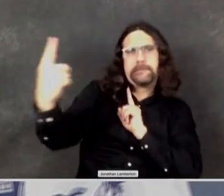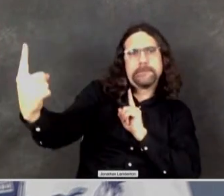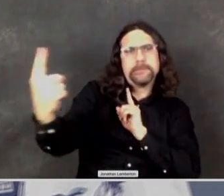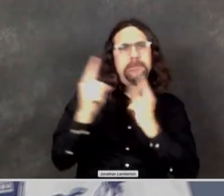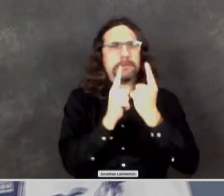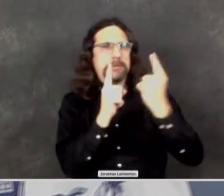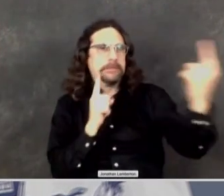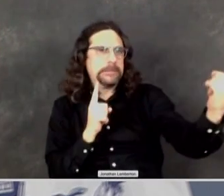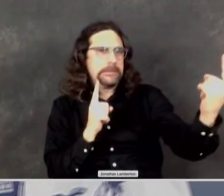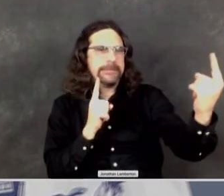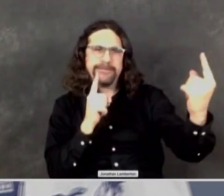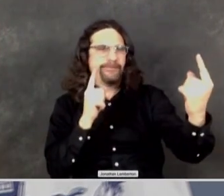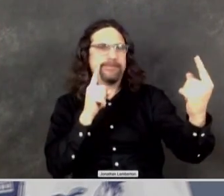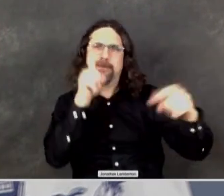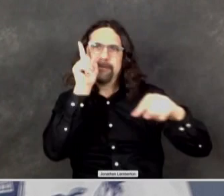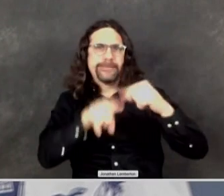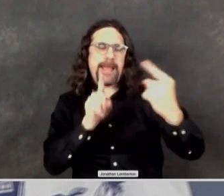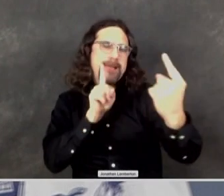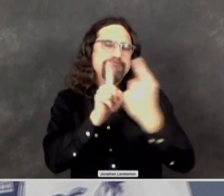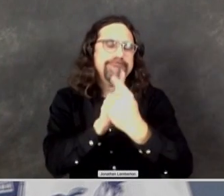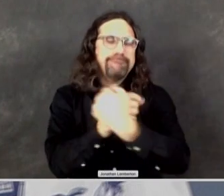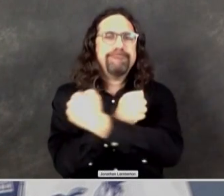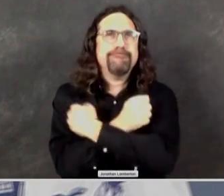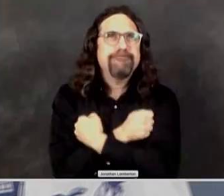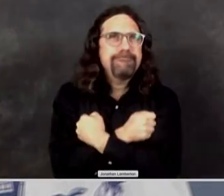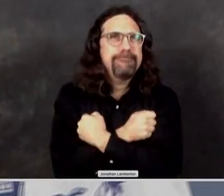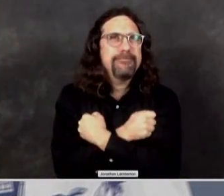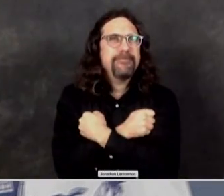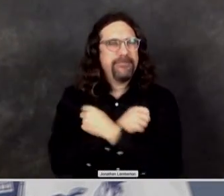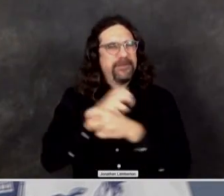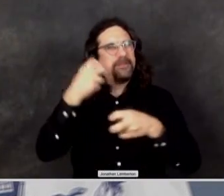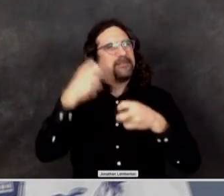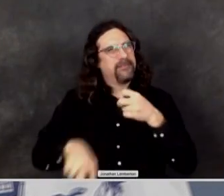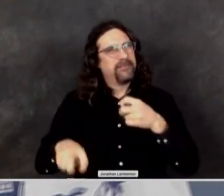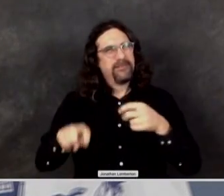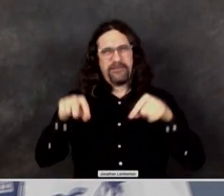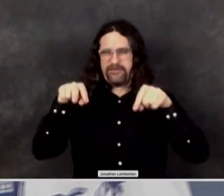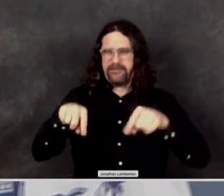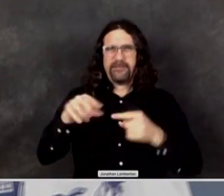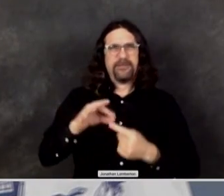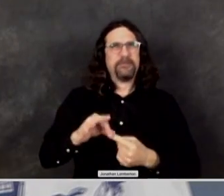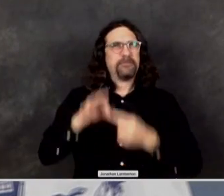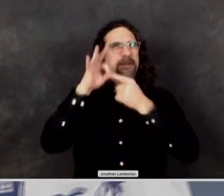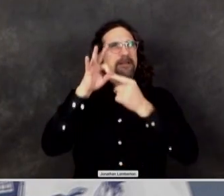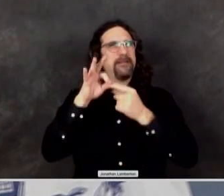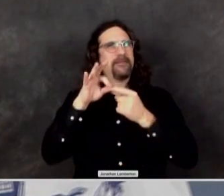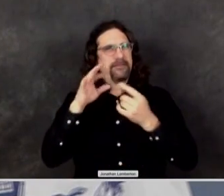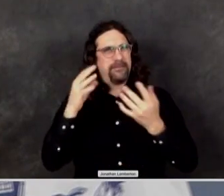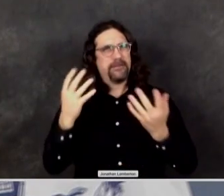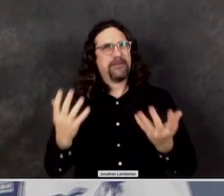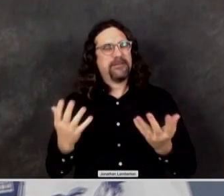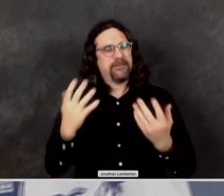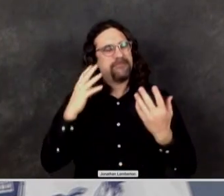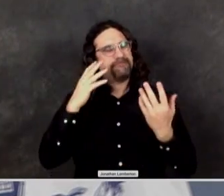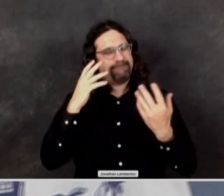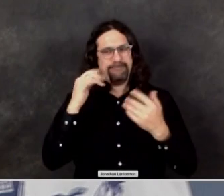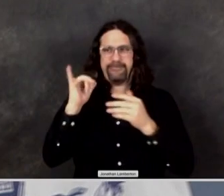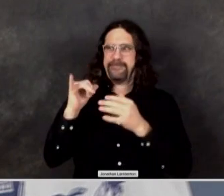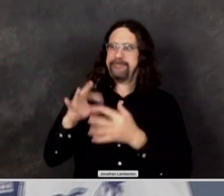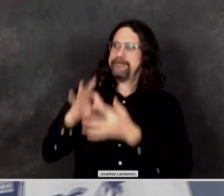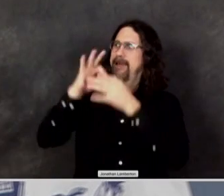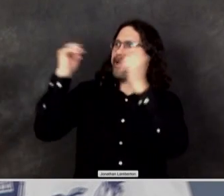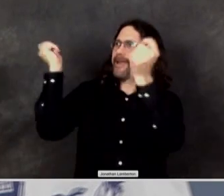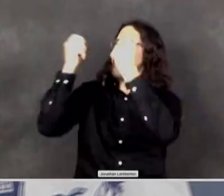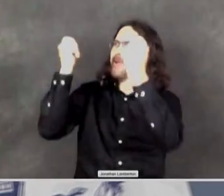and I know even in some ways even more deeply for grandparents, who are not going to have the same